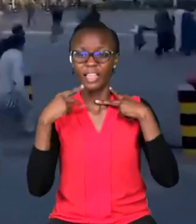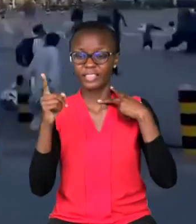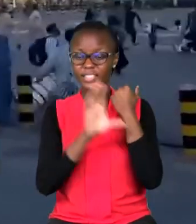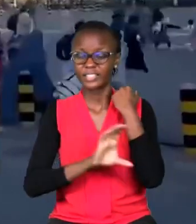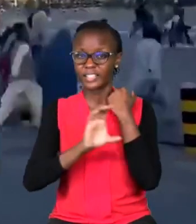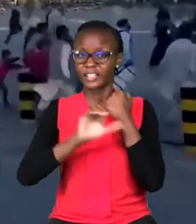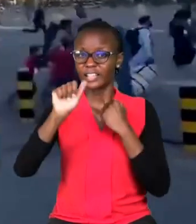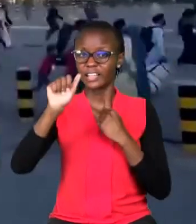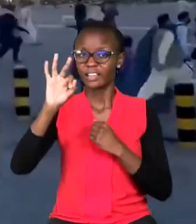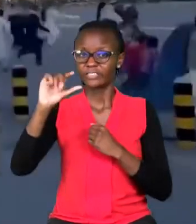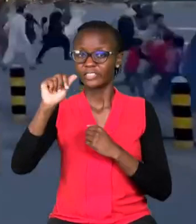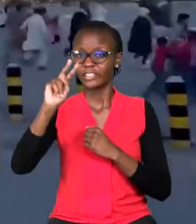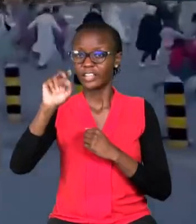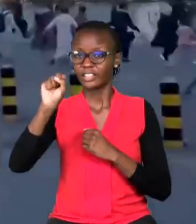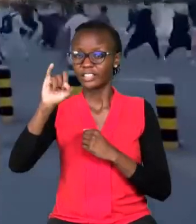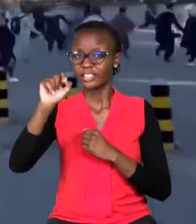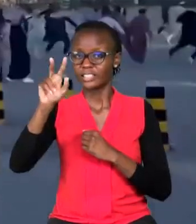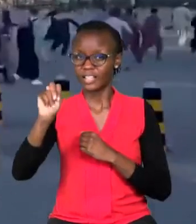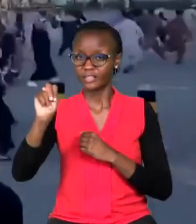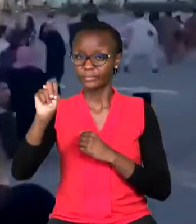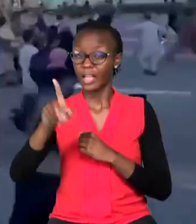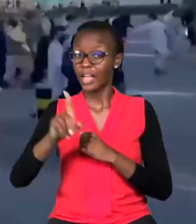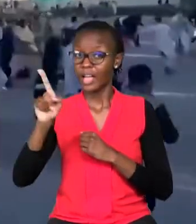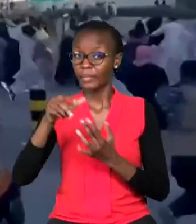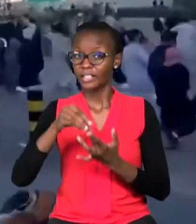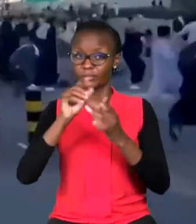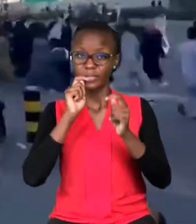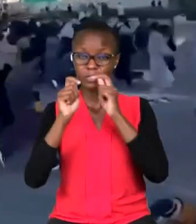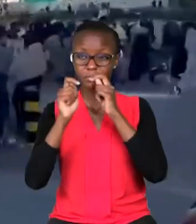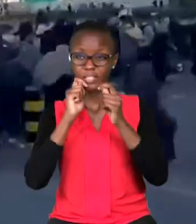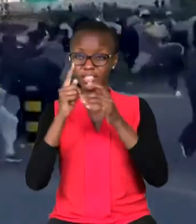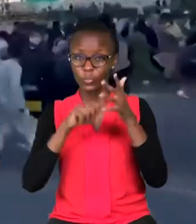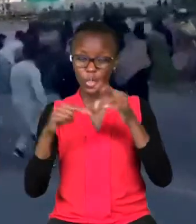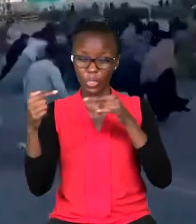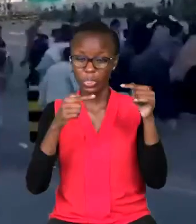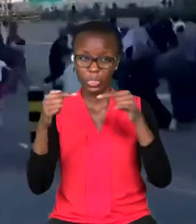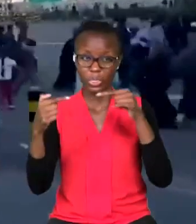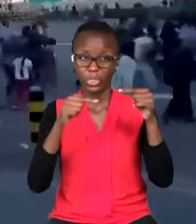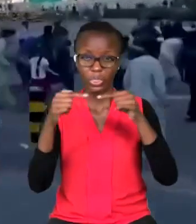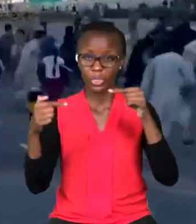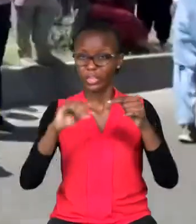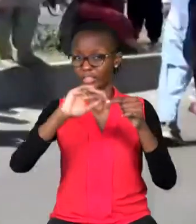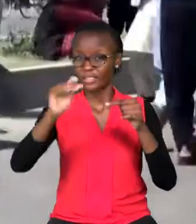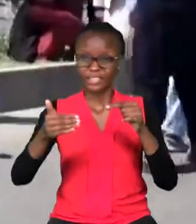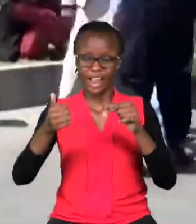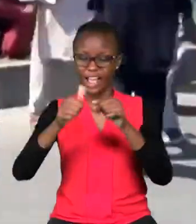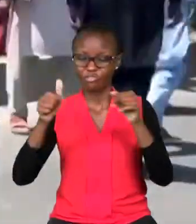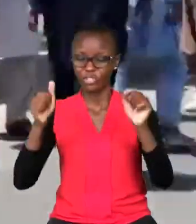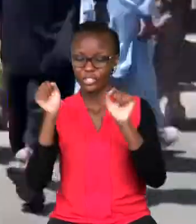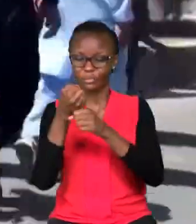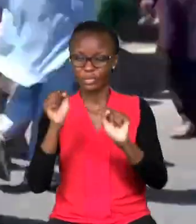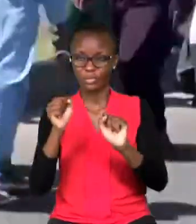The U.S. president told ABC News in an exclusive interview that the turmoil in Kabul was unavoidable.